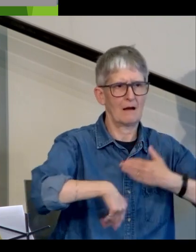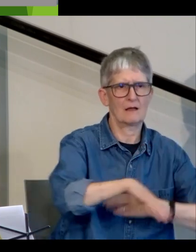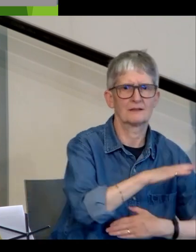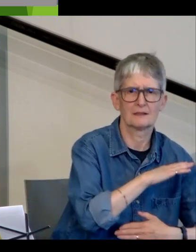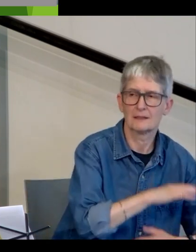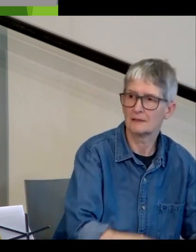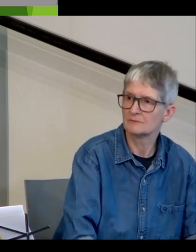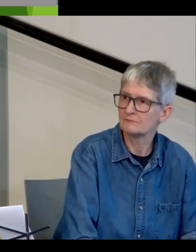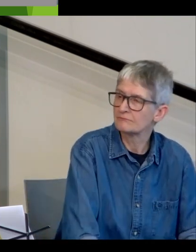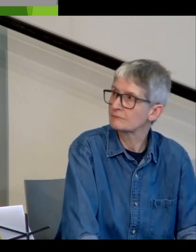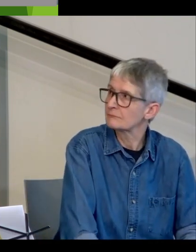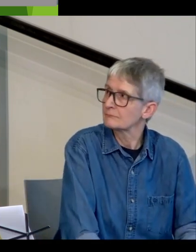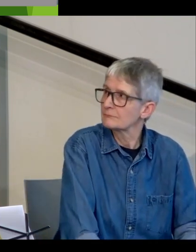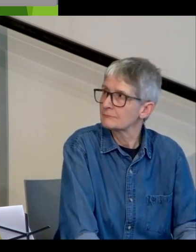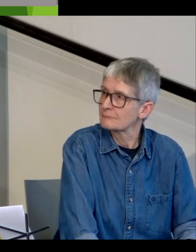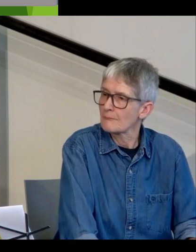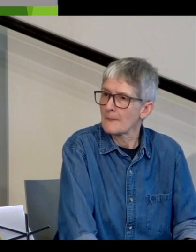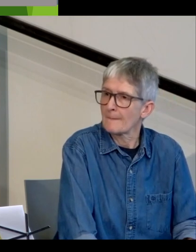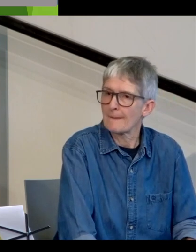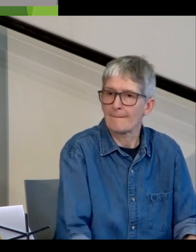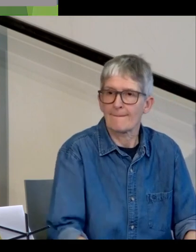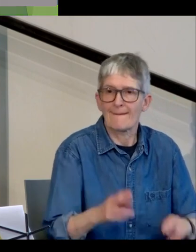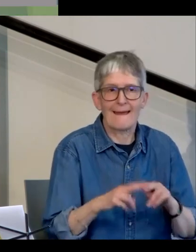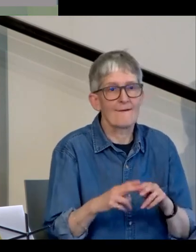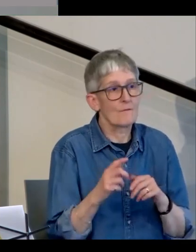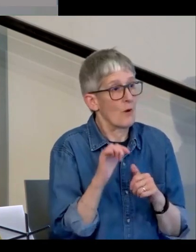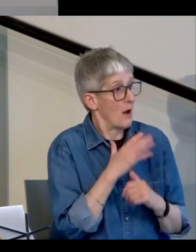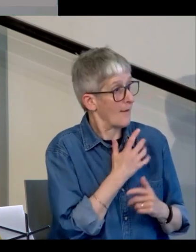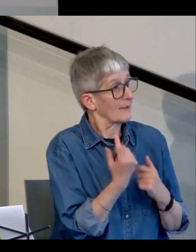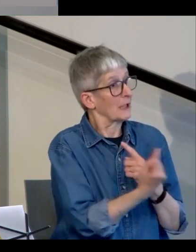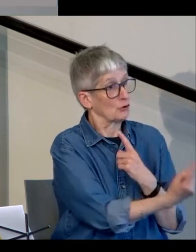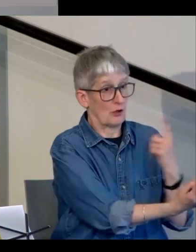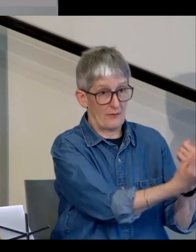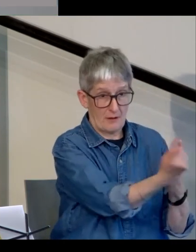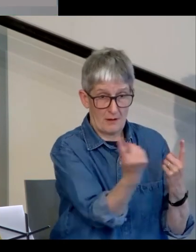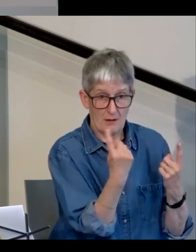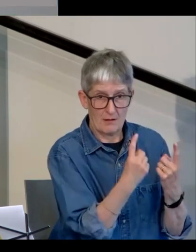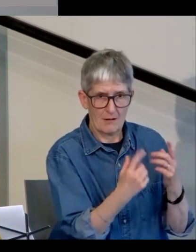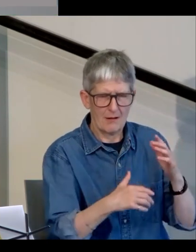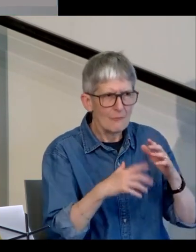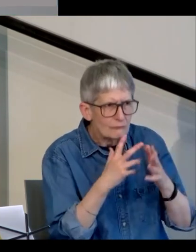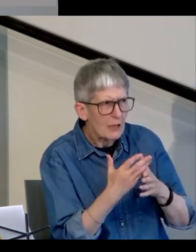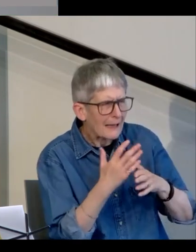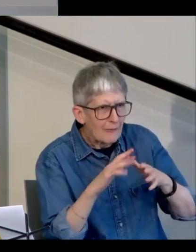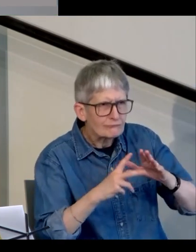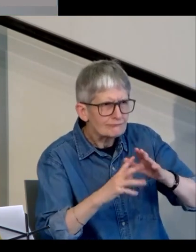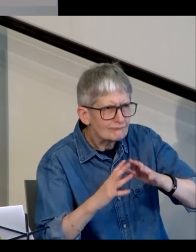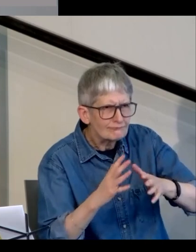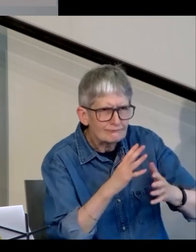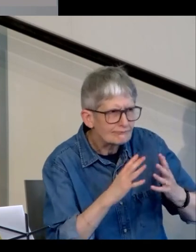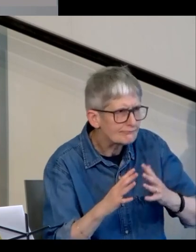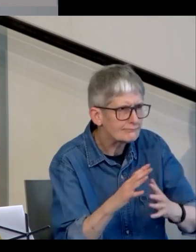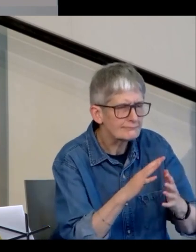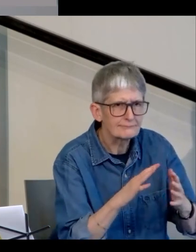Wow. So, if we love each other, the full working out, the